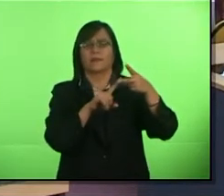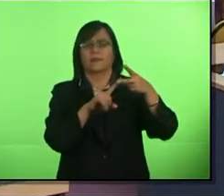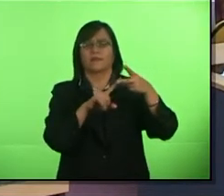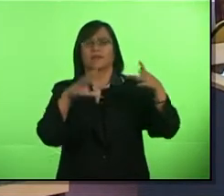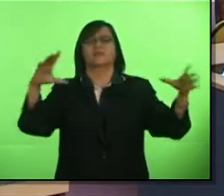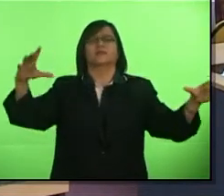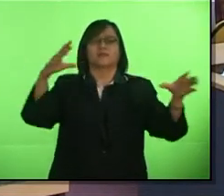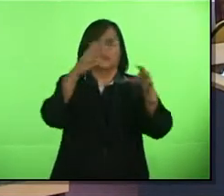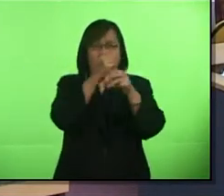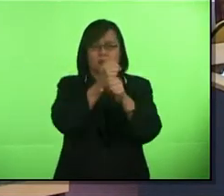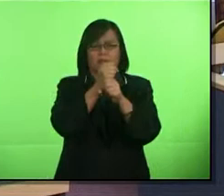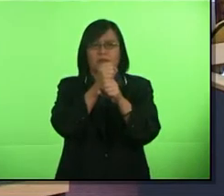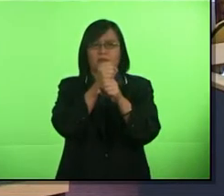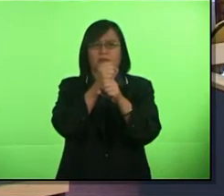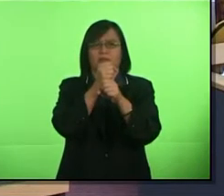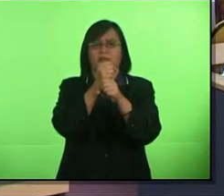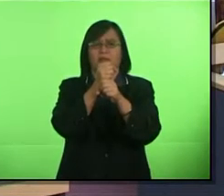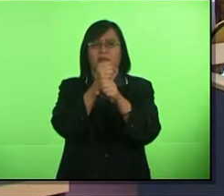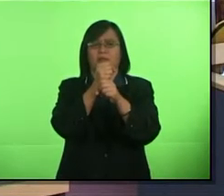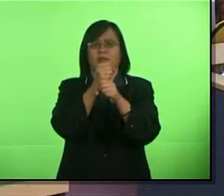To get a general